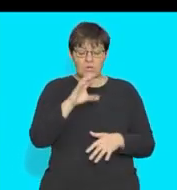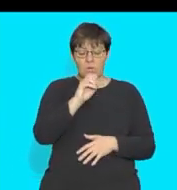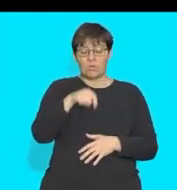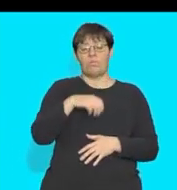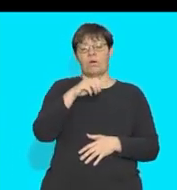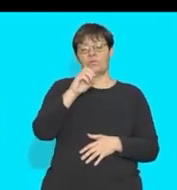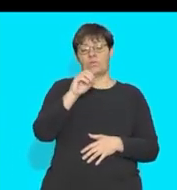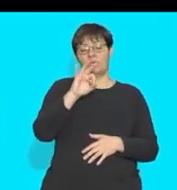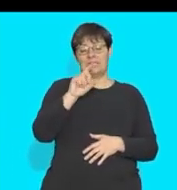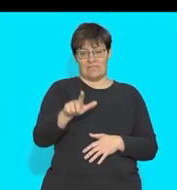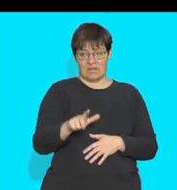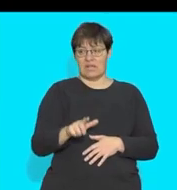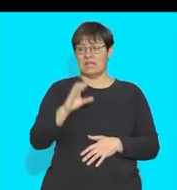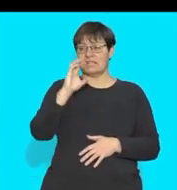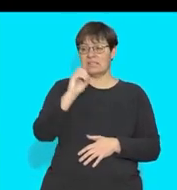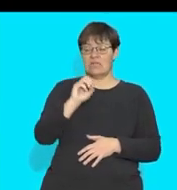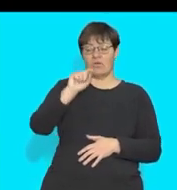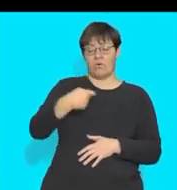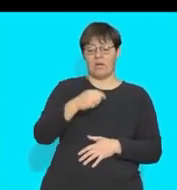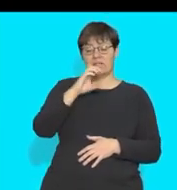0.037 is